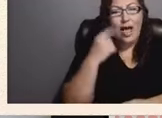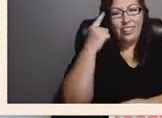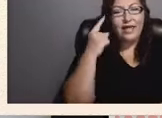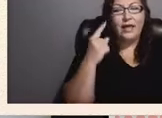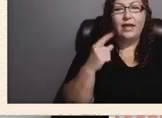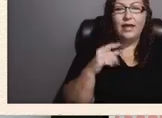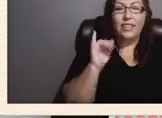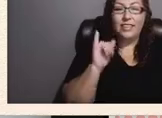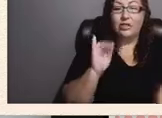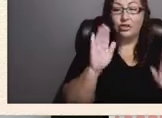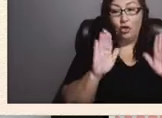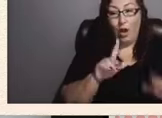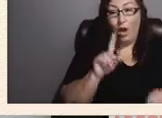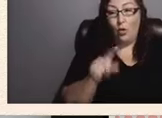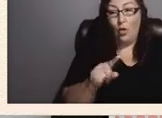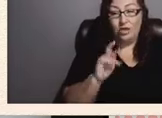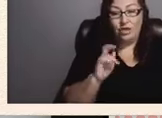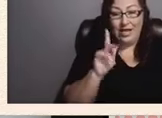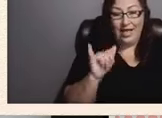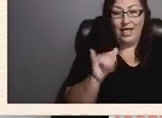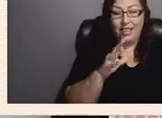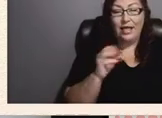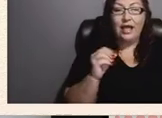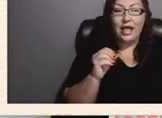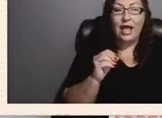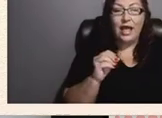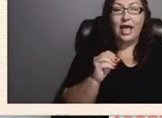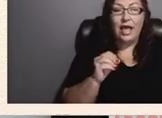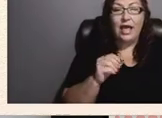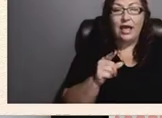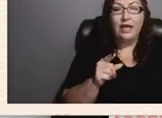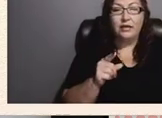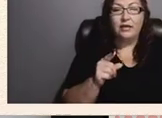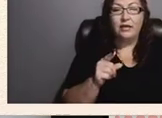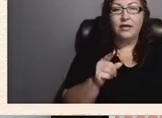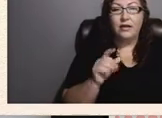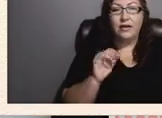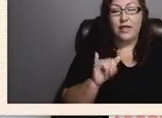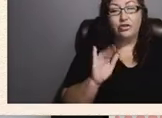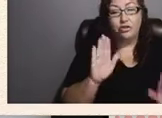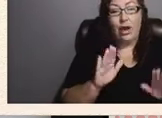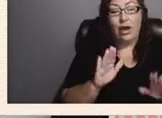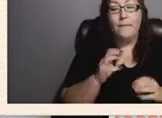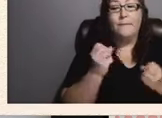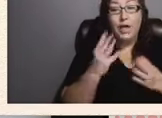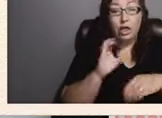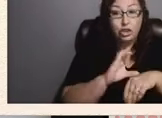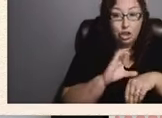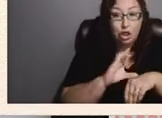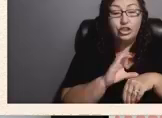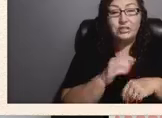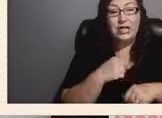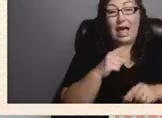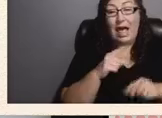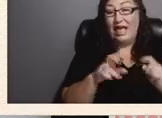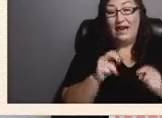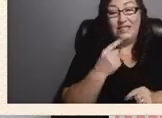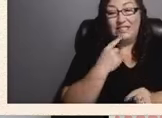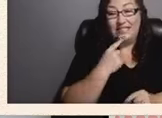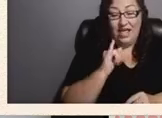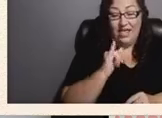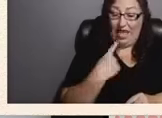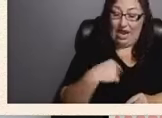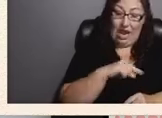great question, Kelly, and I know the need is great, and many churches, I mean, I can't even say that ours is